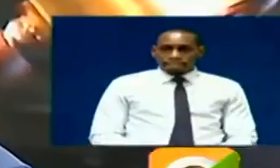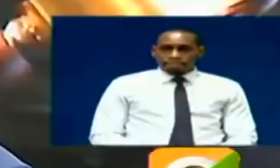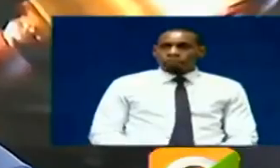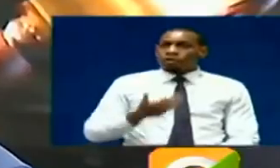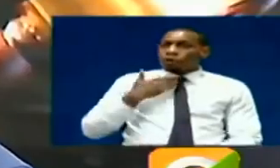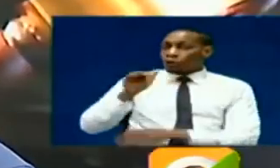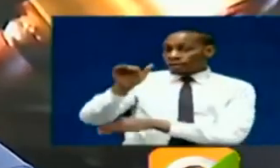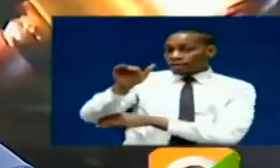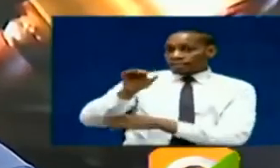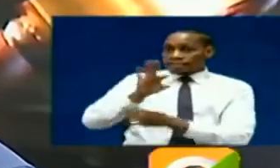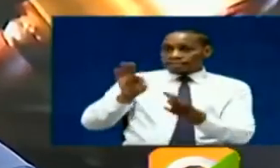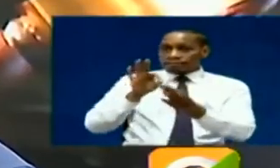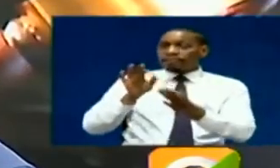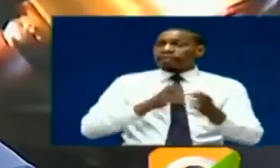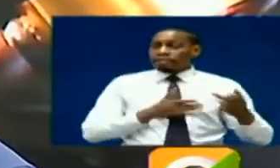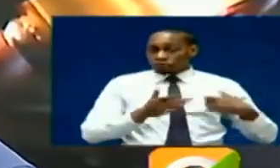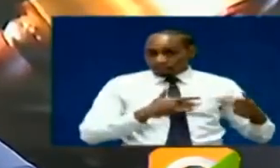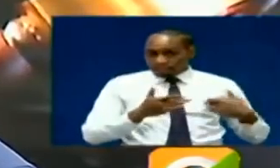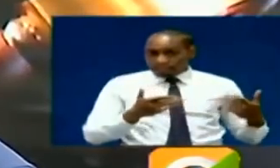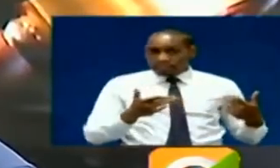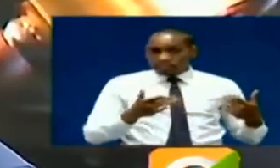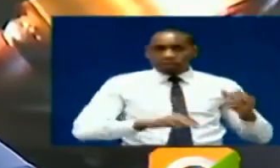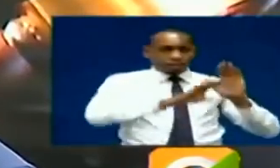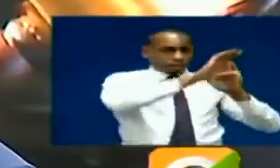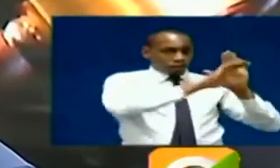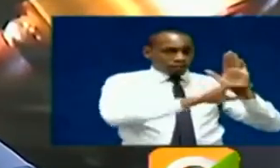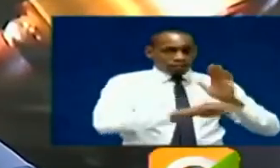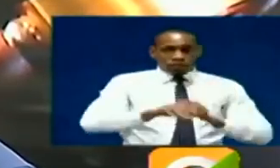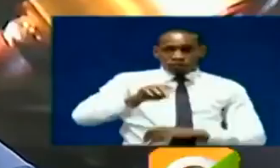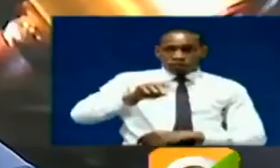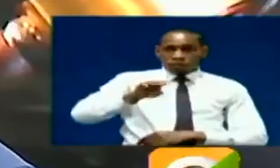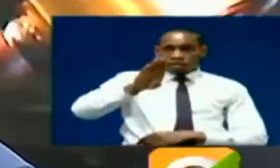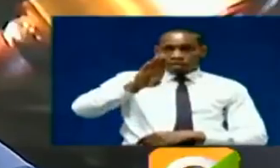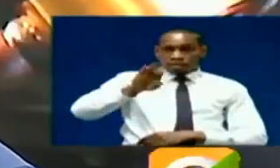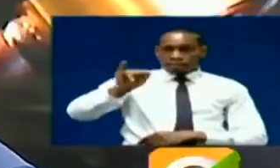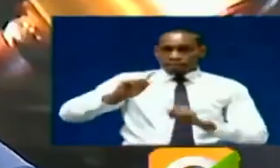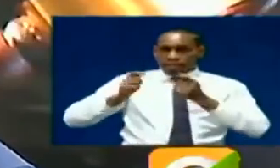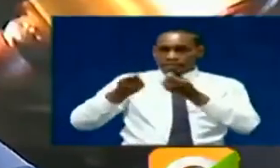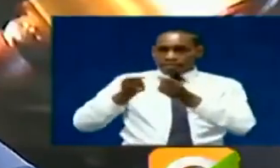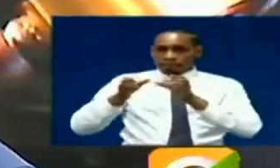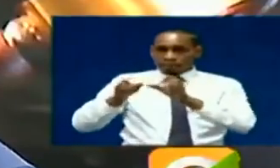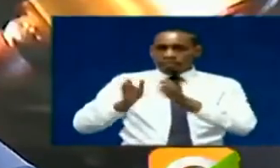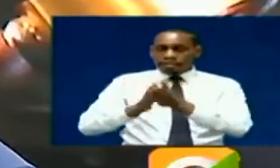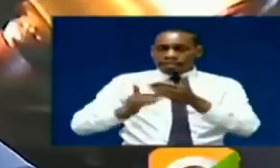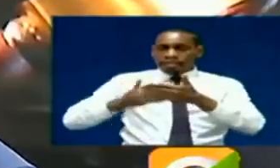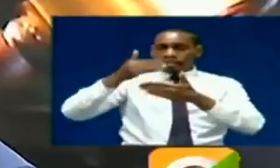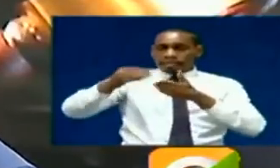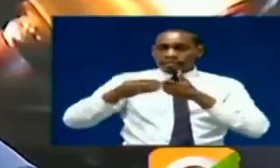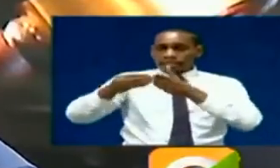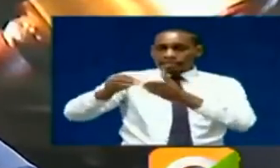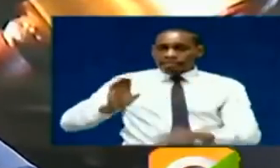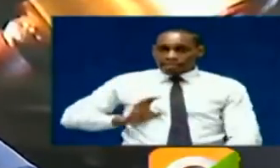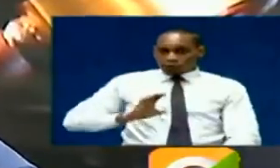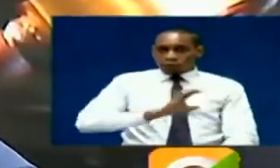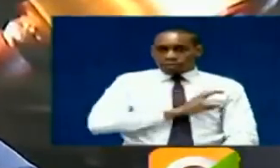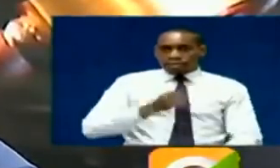Let me ask you specifically to do with the constitution of the BBI task force and the subsequent steering committee. So